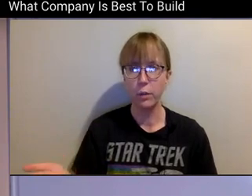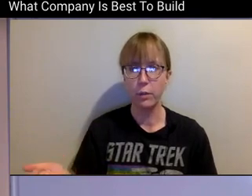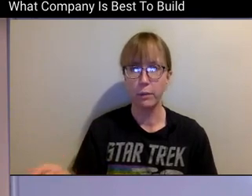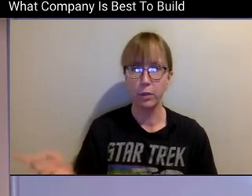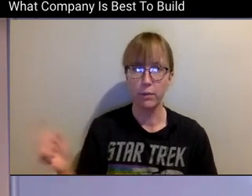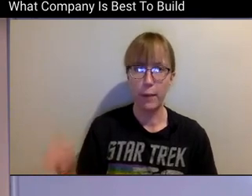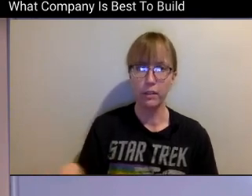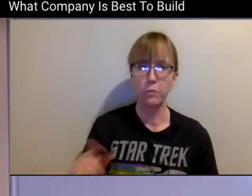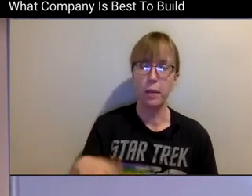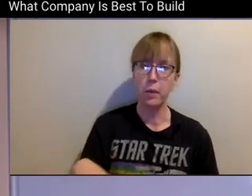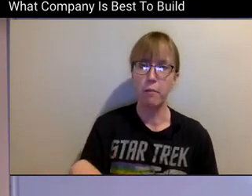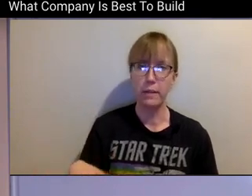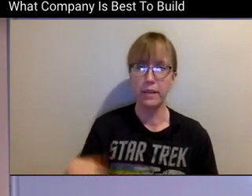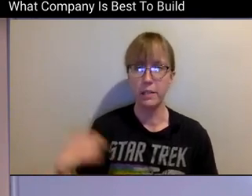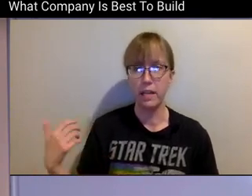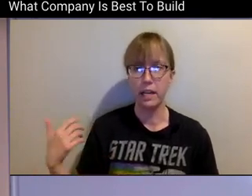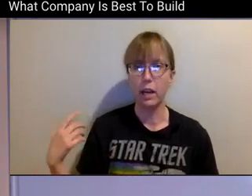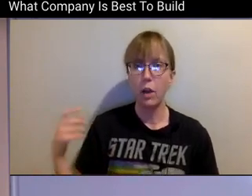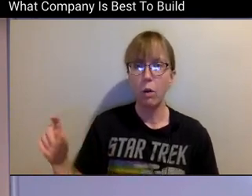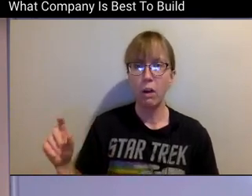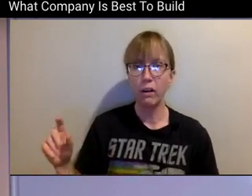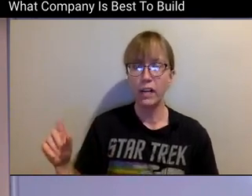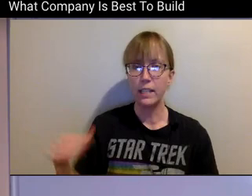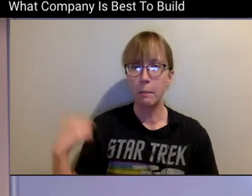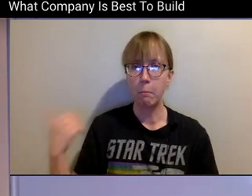YouTube where people go from MLM to MLM because they're thinking,